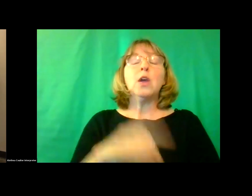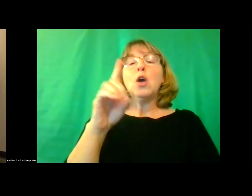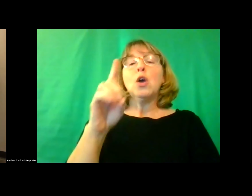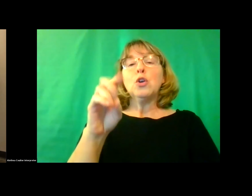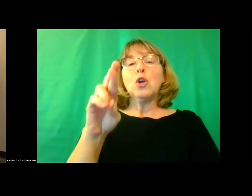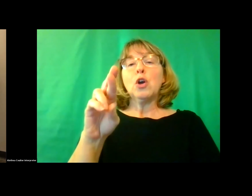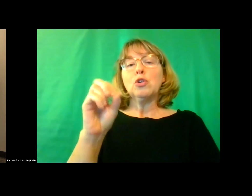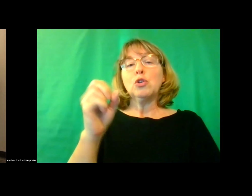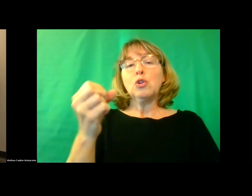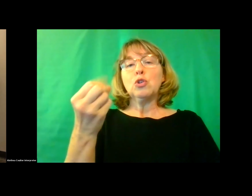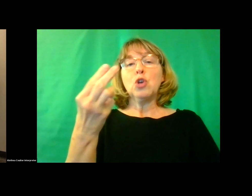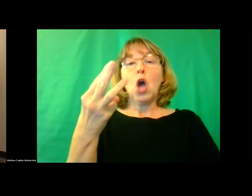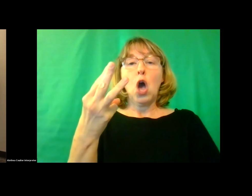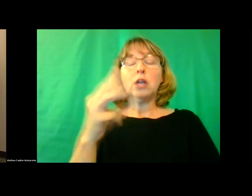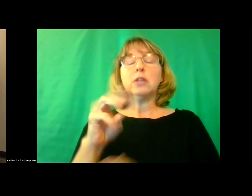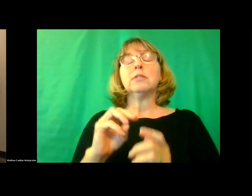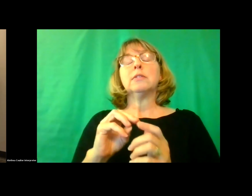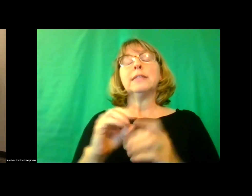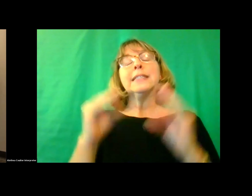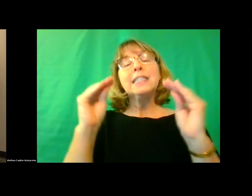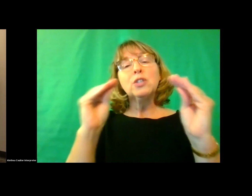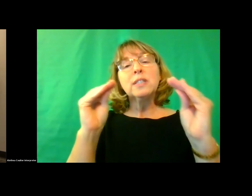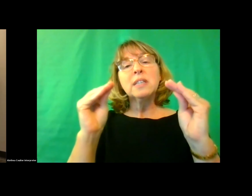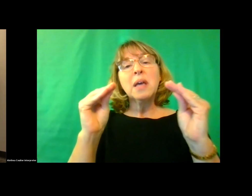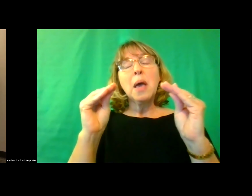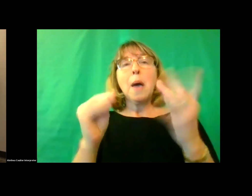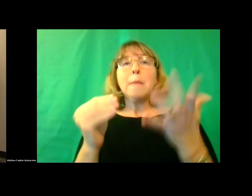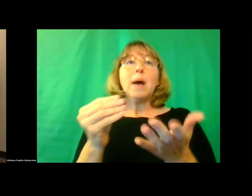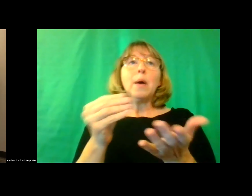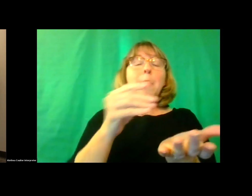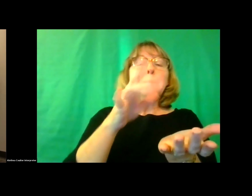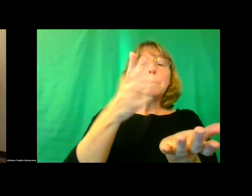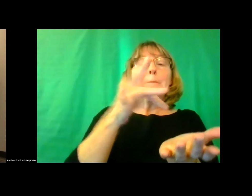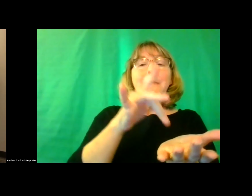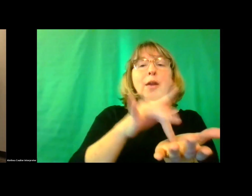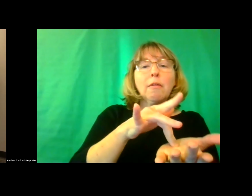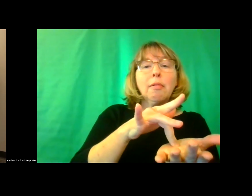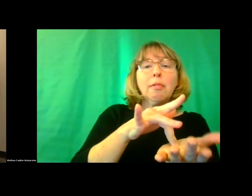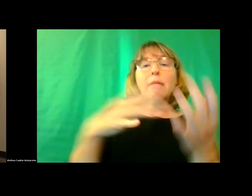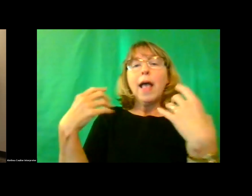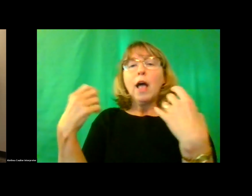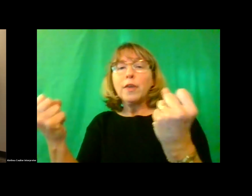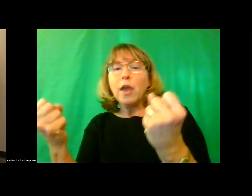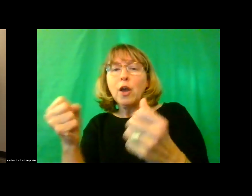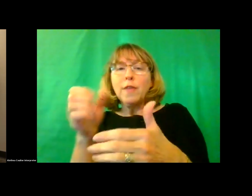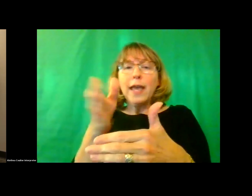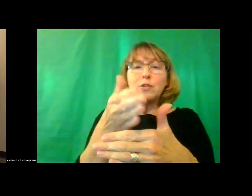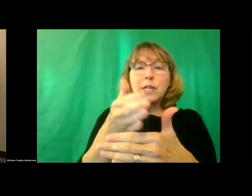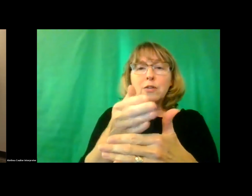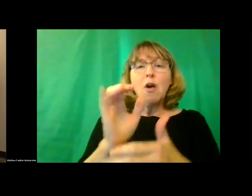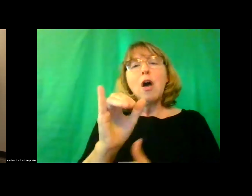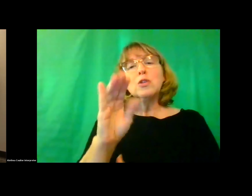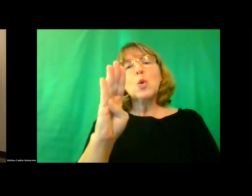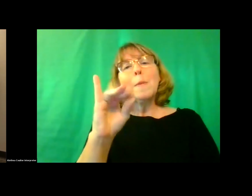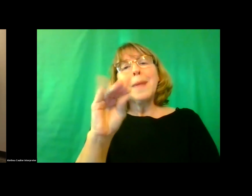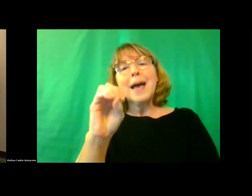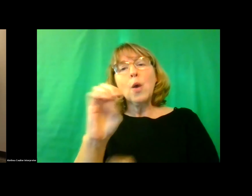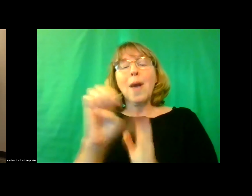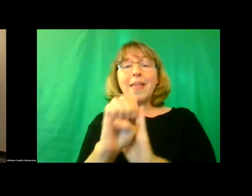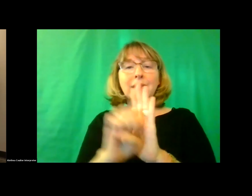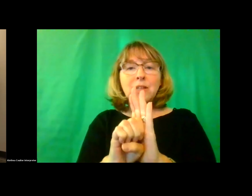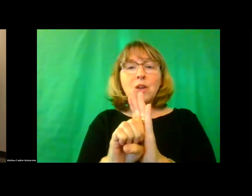at the intersection of law and healthcare, medical judgment and decision-making, and bioethics. She serves as a member